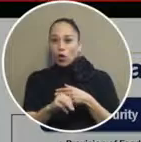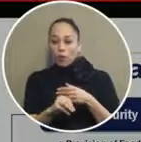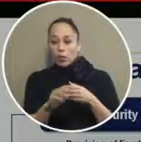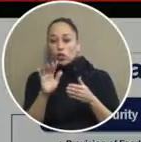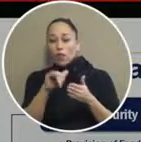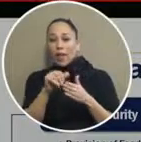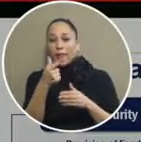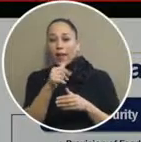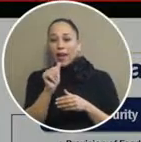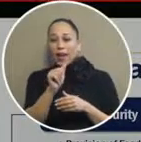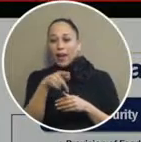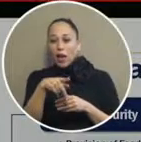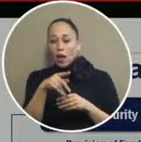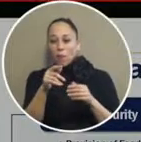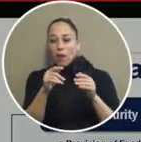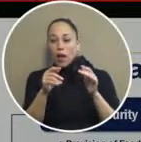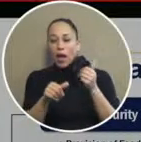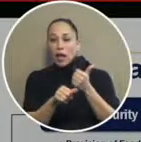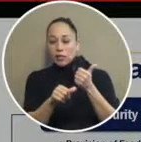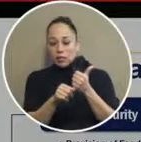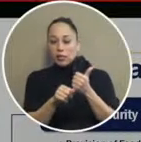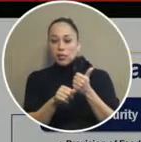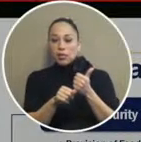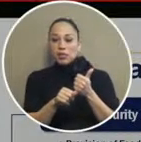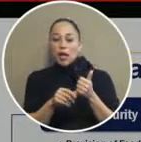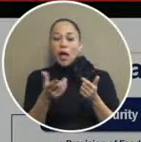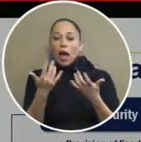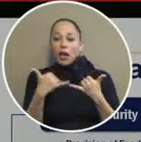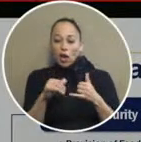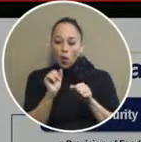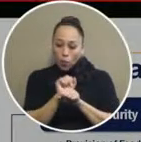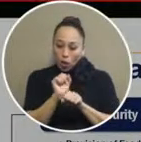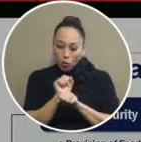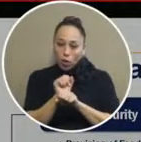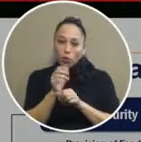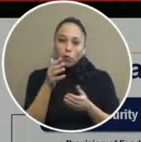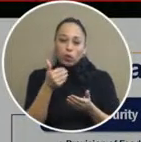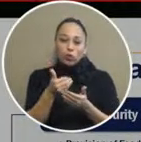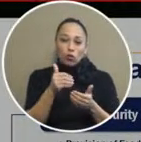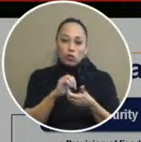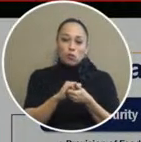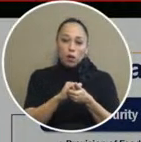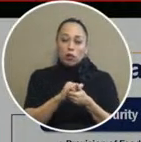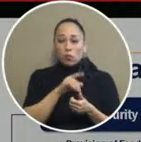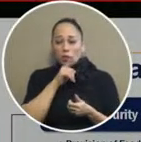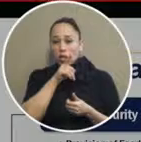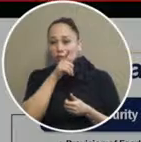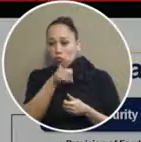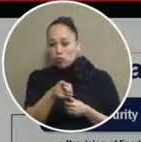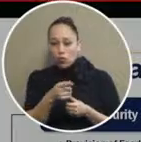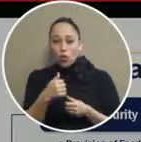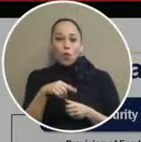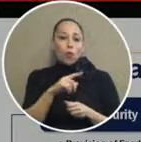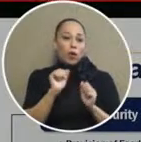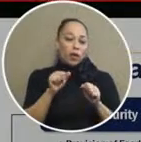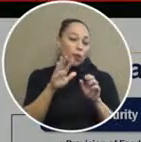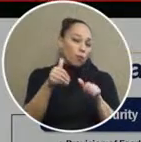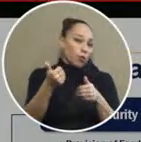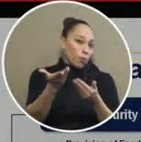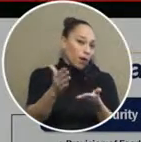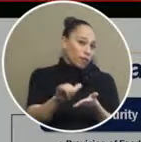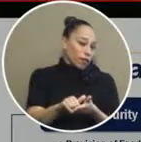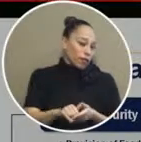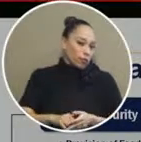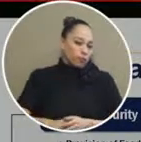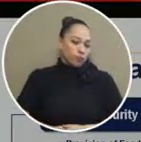could not be more important. And we're working very closely with our partners to make sure that we're able to provide that. Next